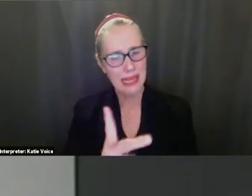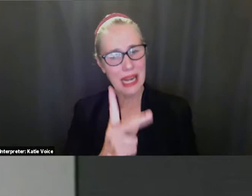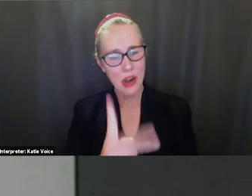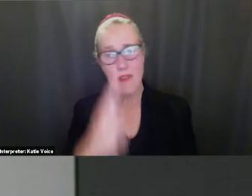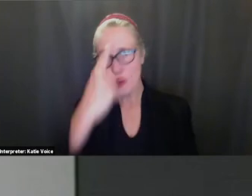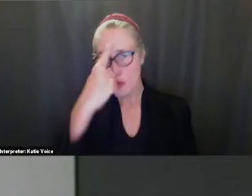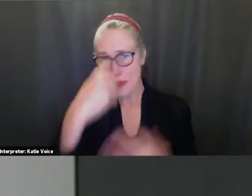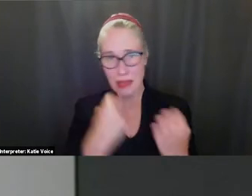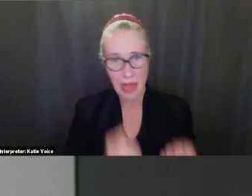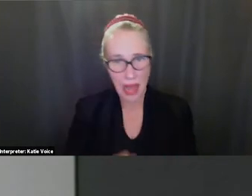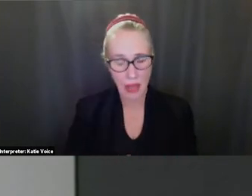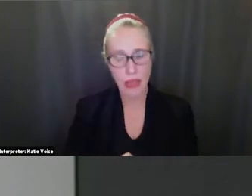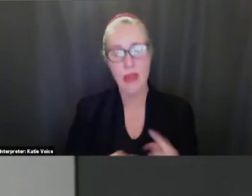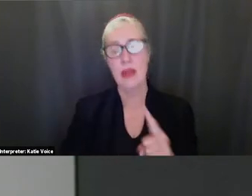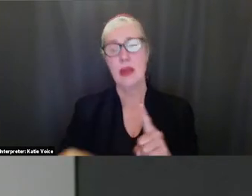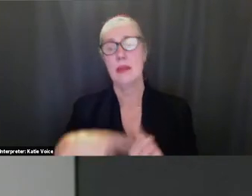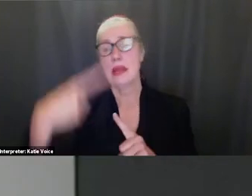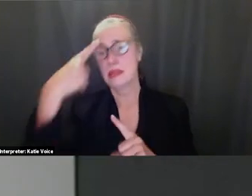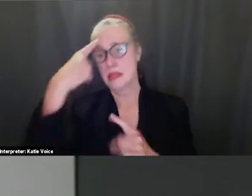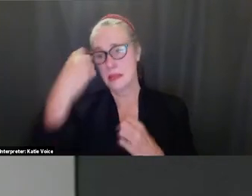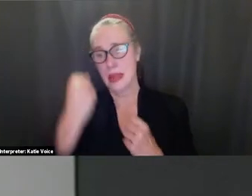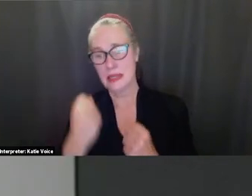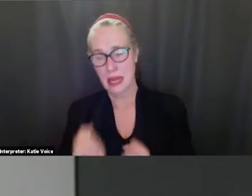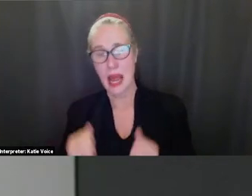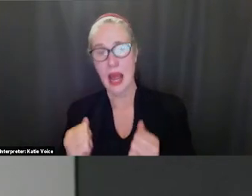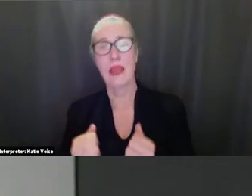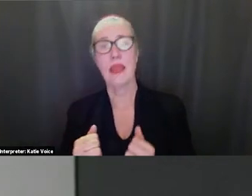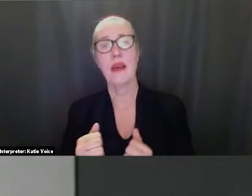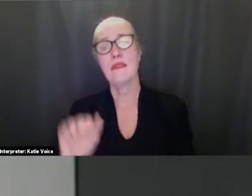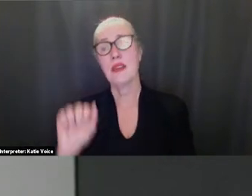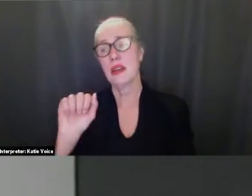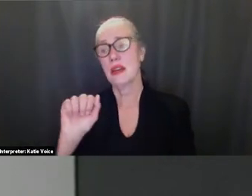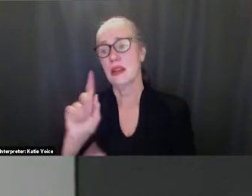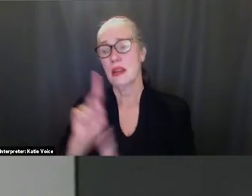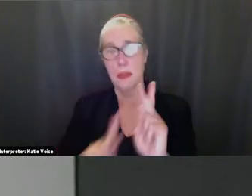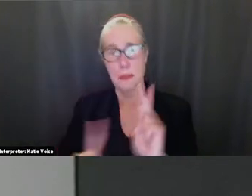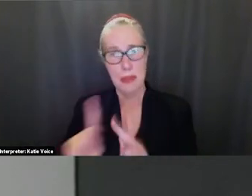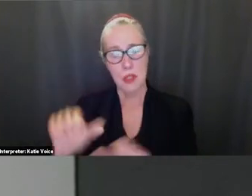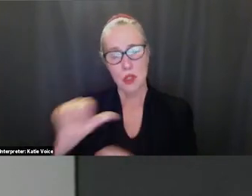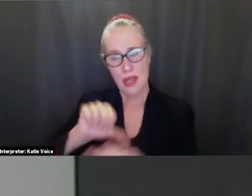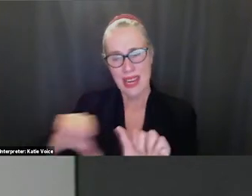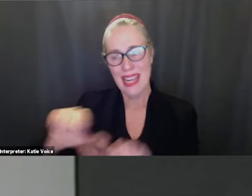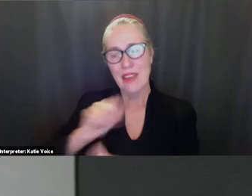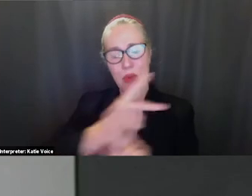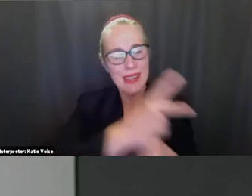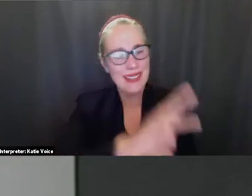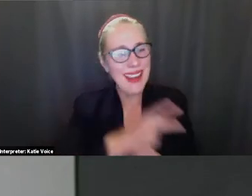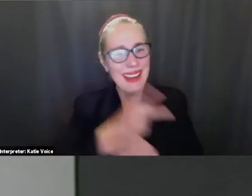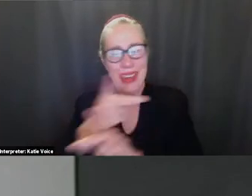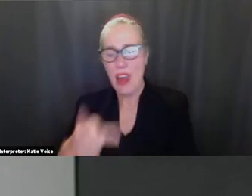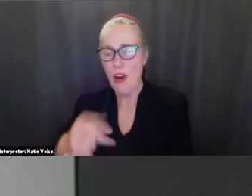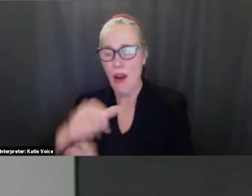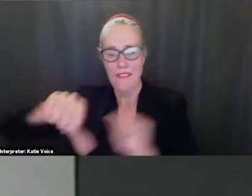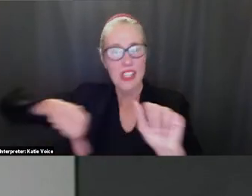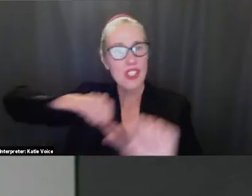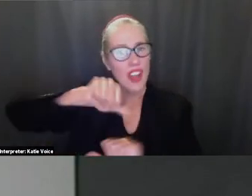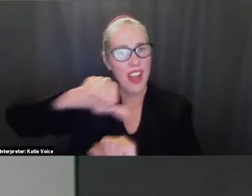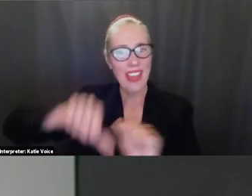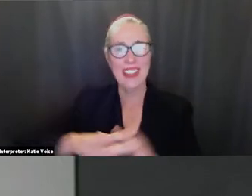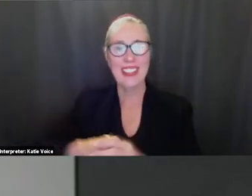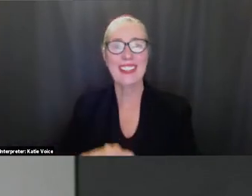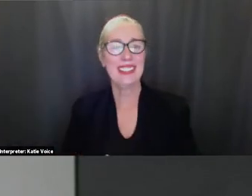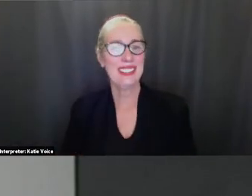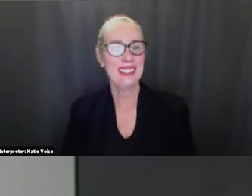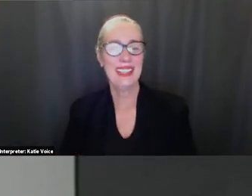peers if we all look out for each other then we will not have to let